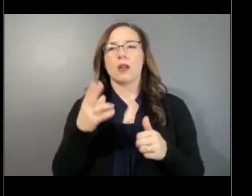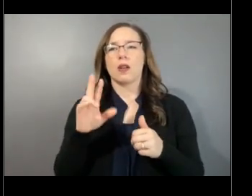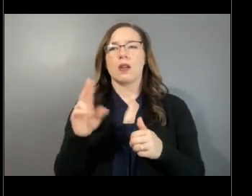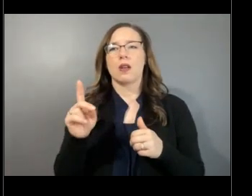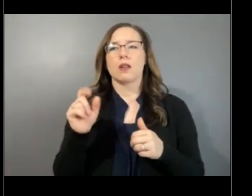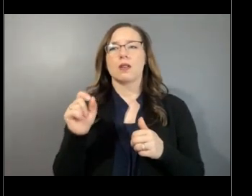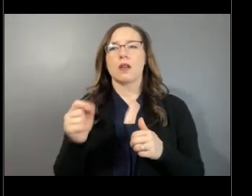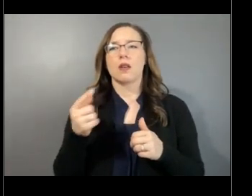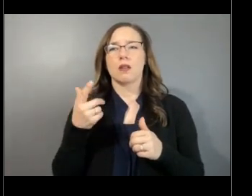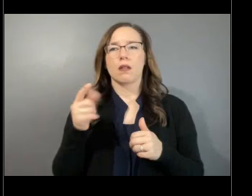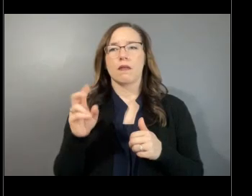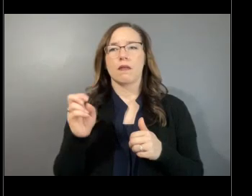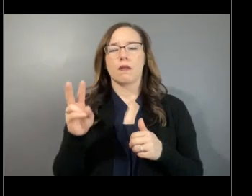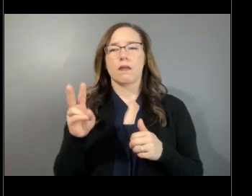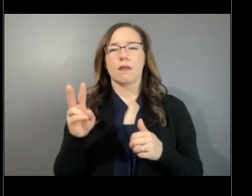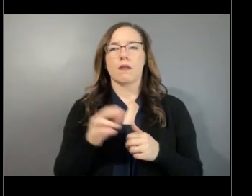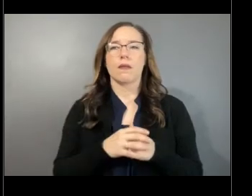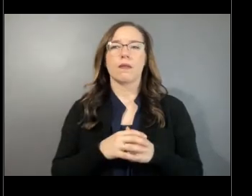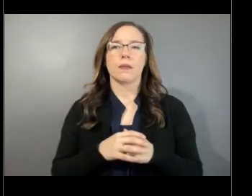fairhousingfirst@hud.gov.